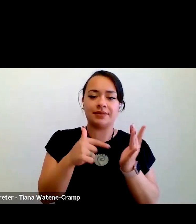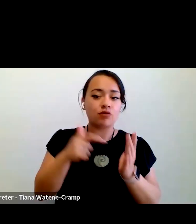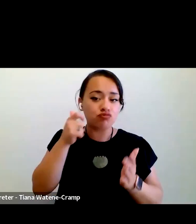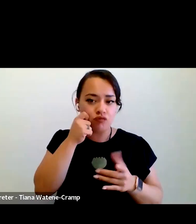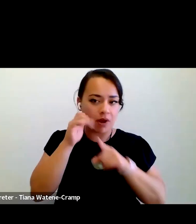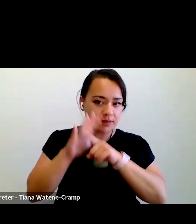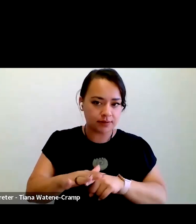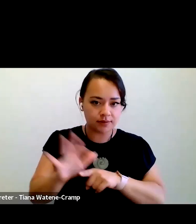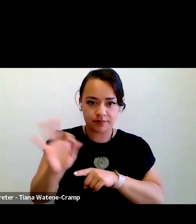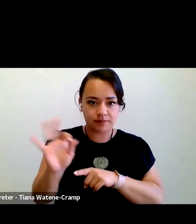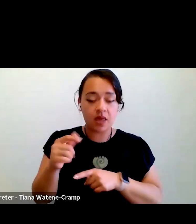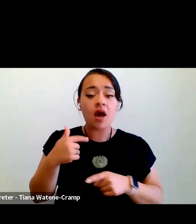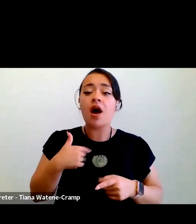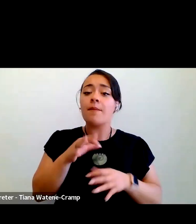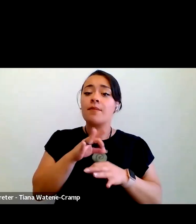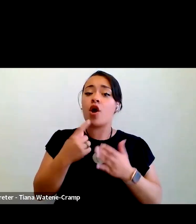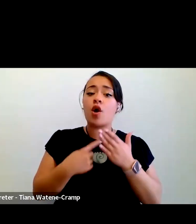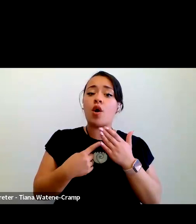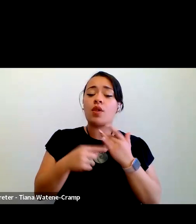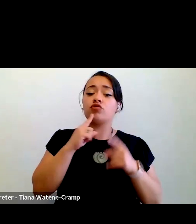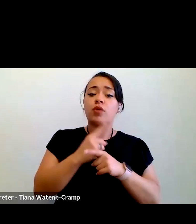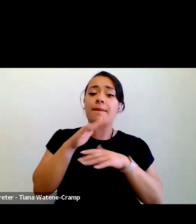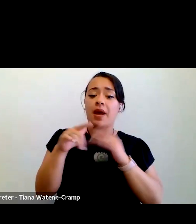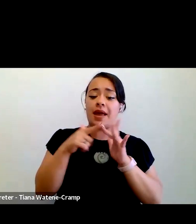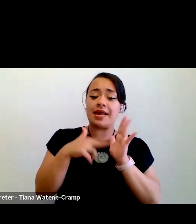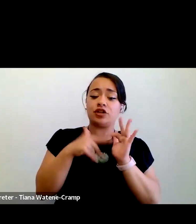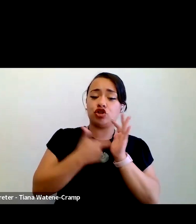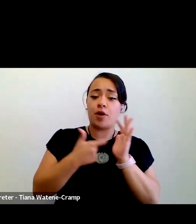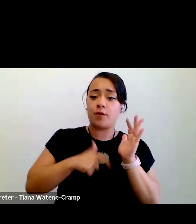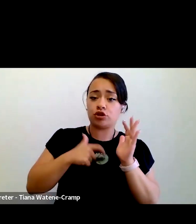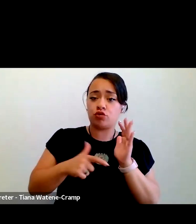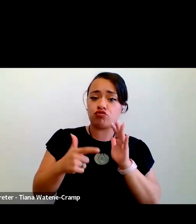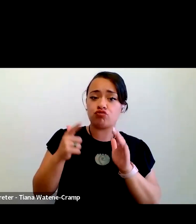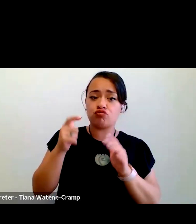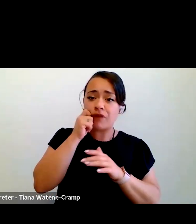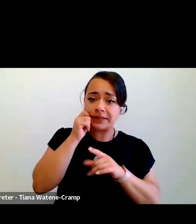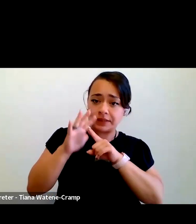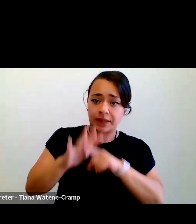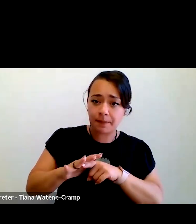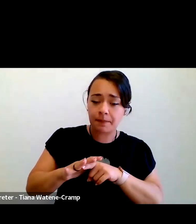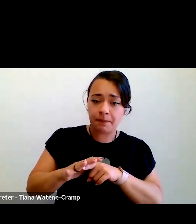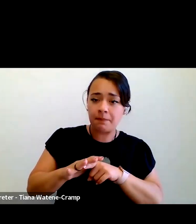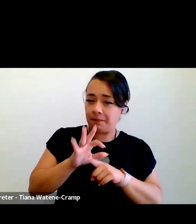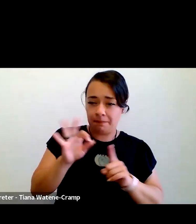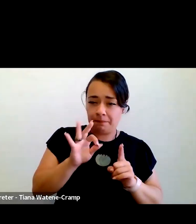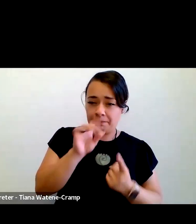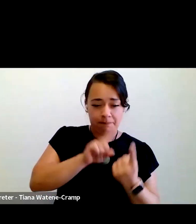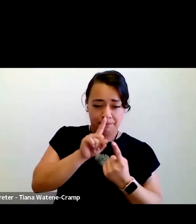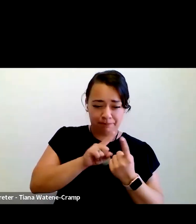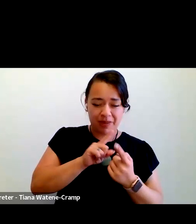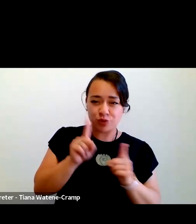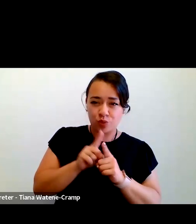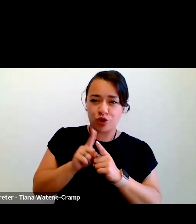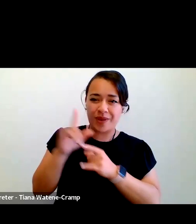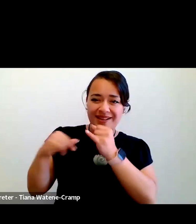not only talking about interpersonal racism. So racism is interpersonal, but it's also institutional and it's structural. As